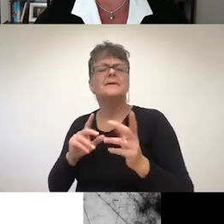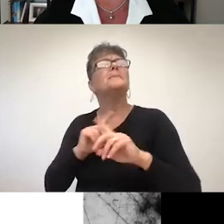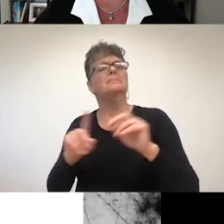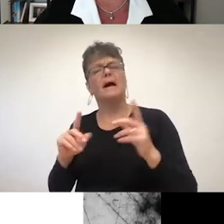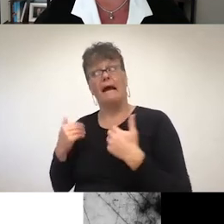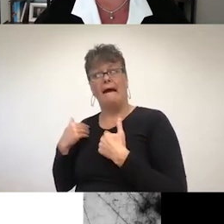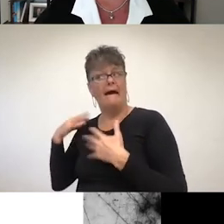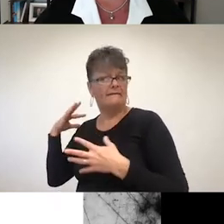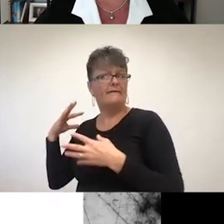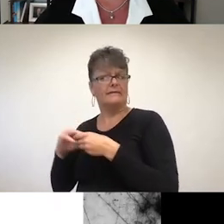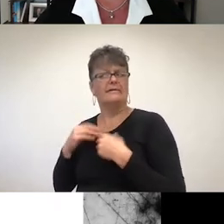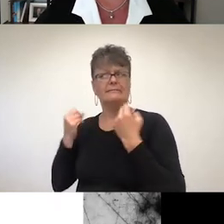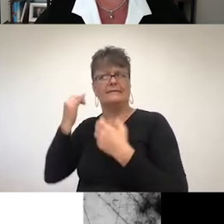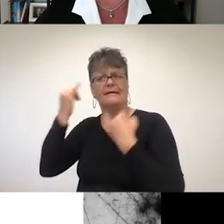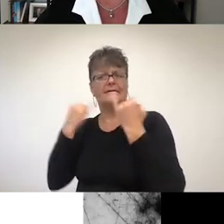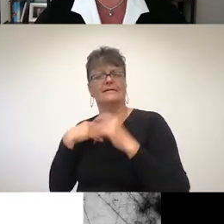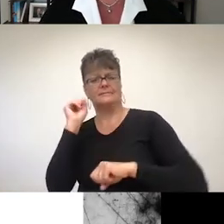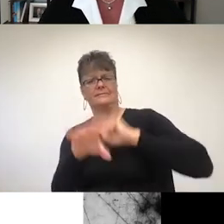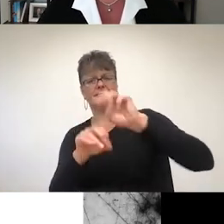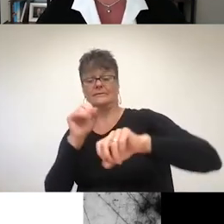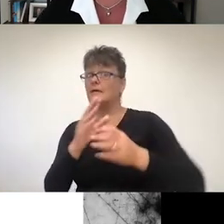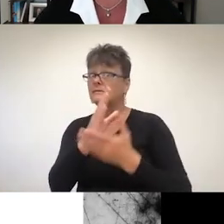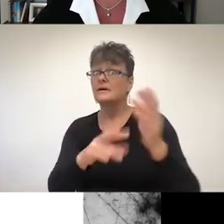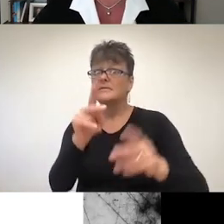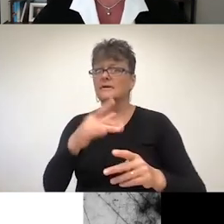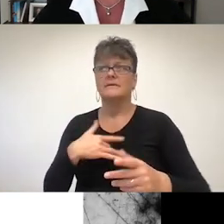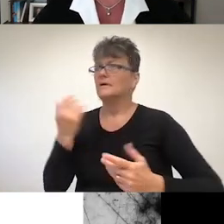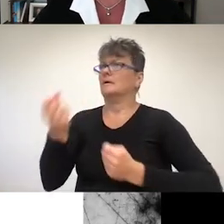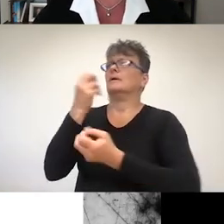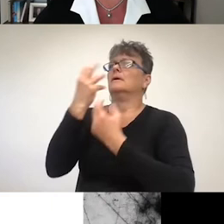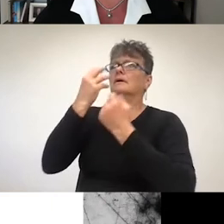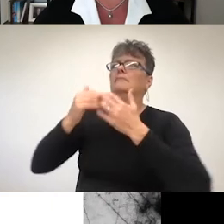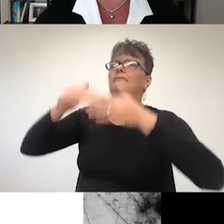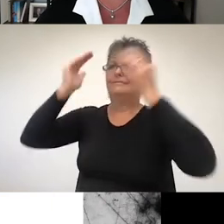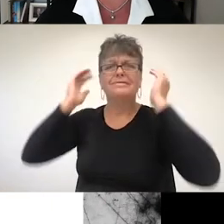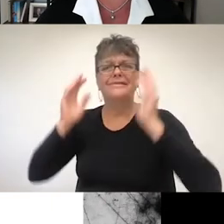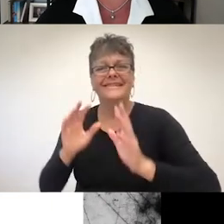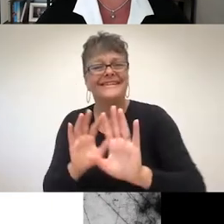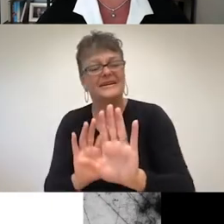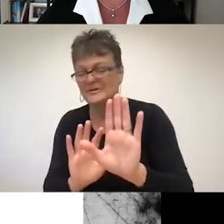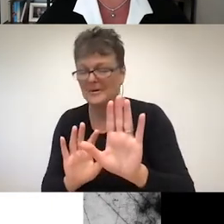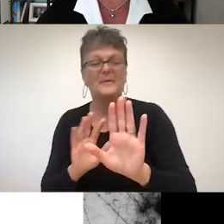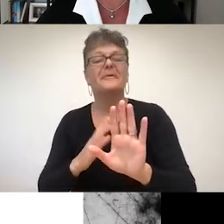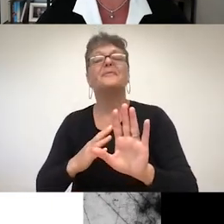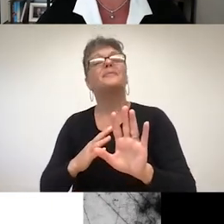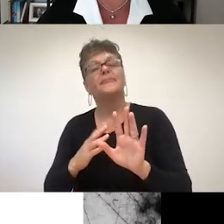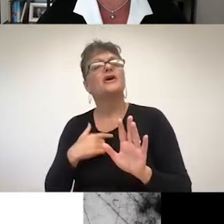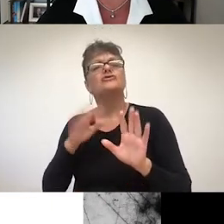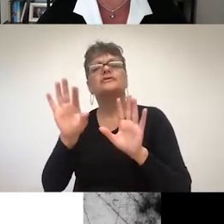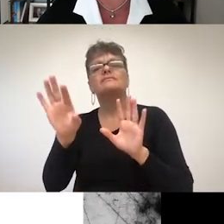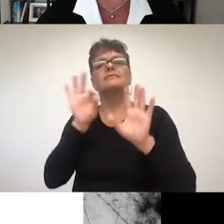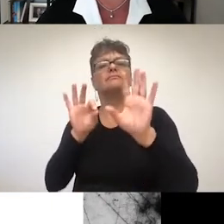told it can feel a little bit like drinking from a fire hose. So don't feel overwhelmed. In the small teaching way, I'm going to encourage you to maybe take one or